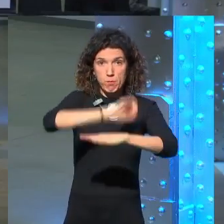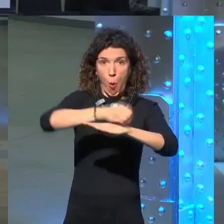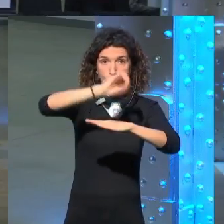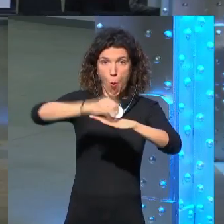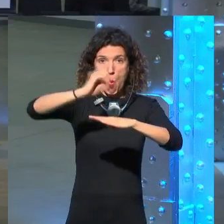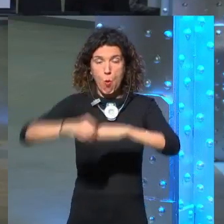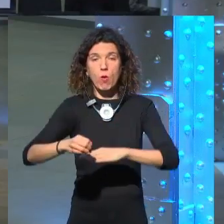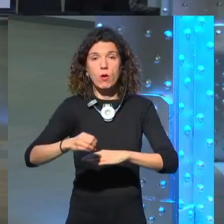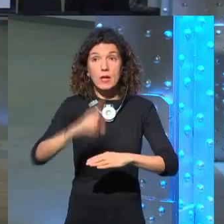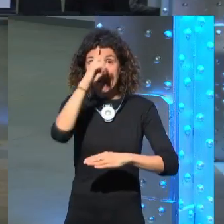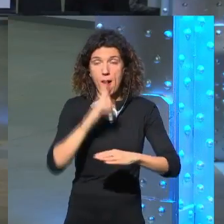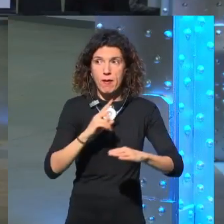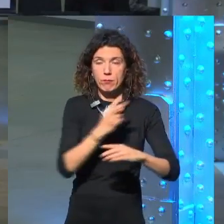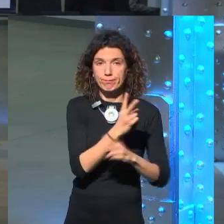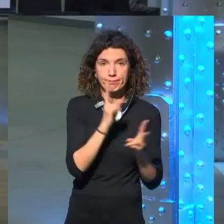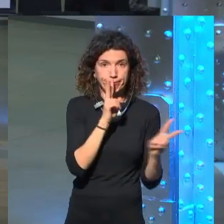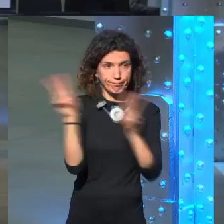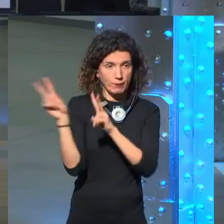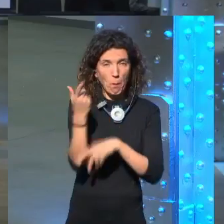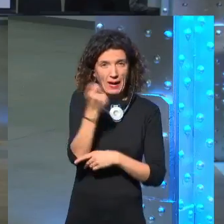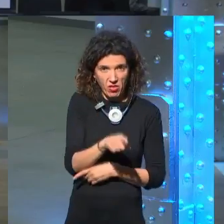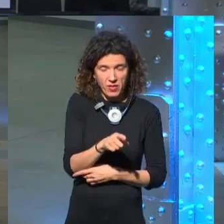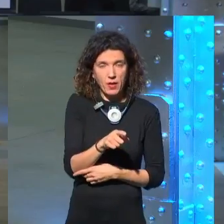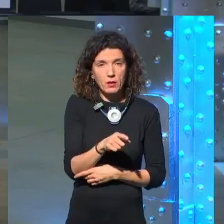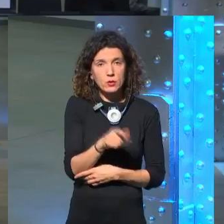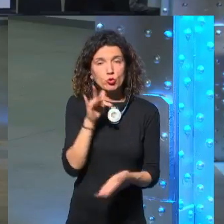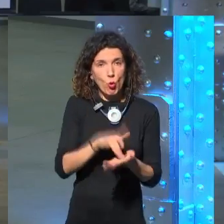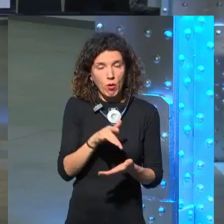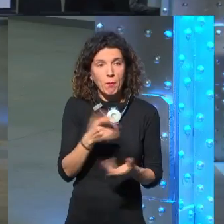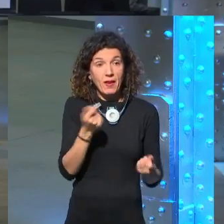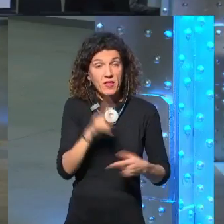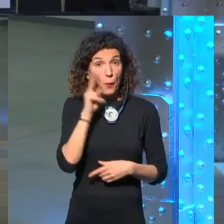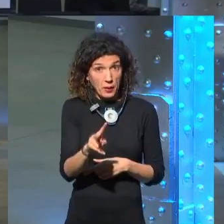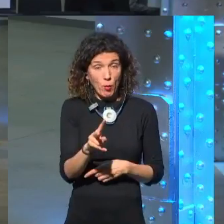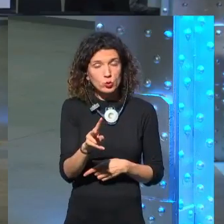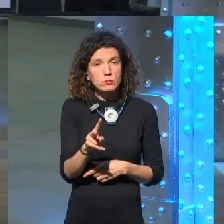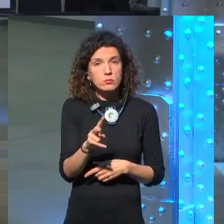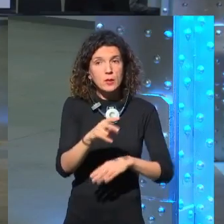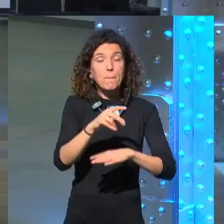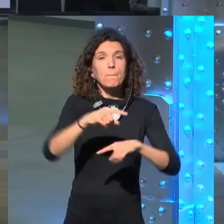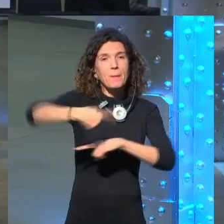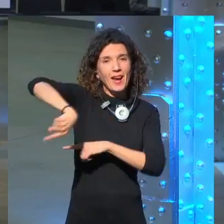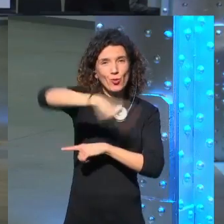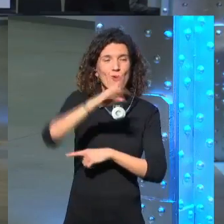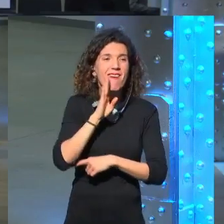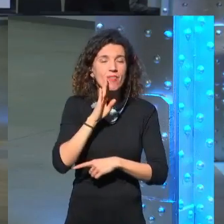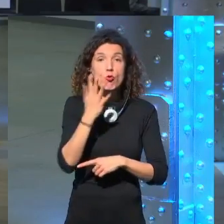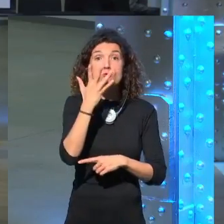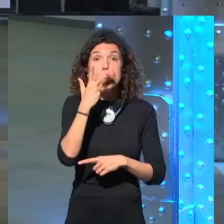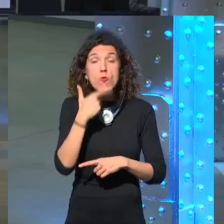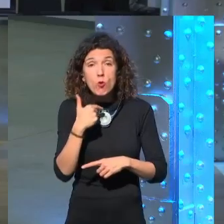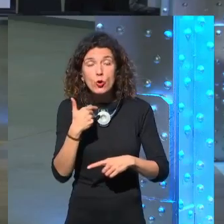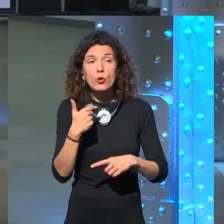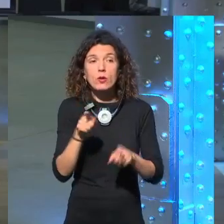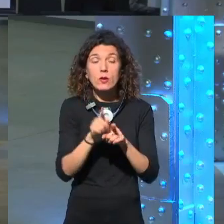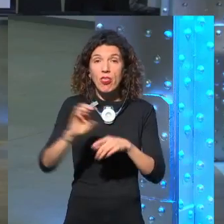pictures similar to the picture I showed you for the pendulum. So I've coloured the dice with red face,